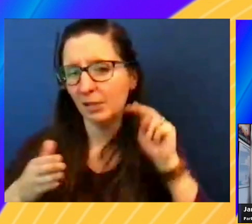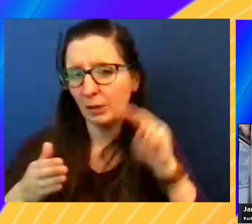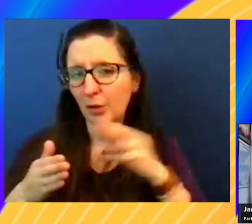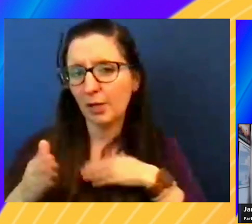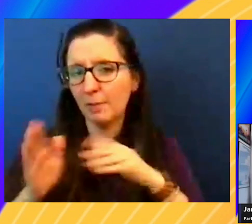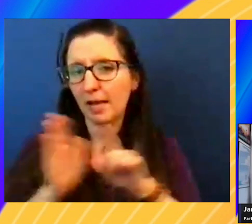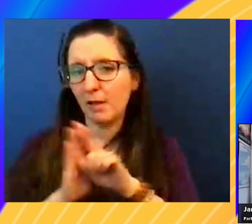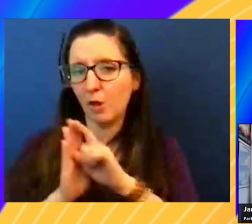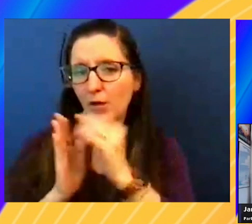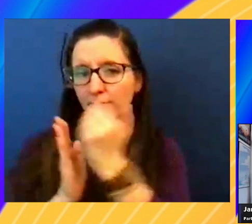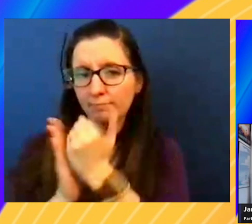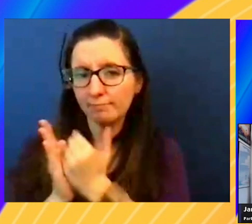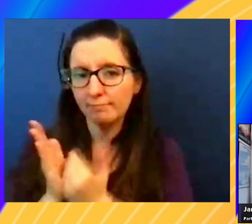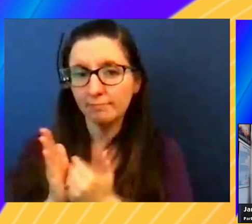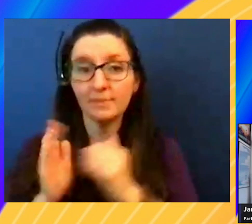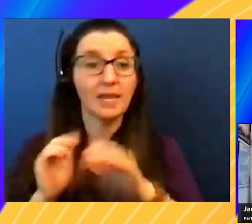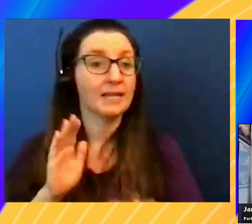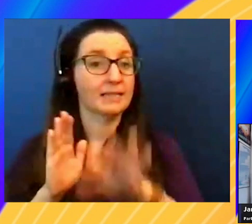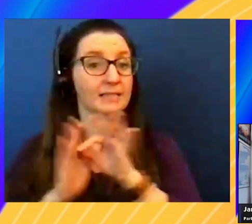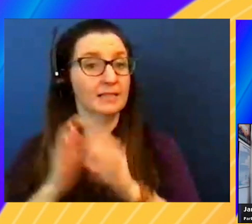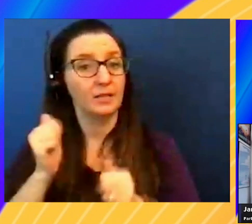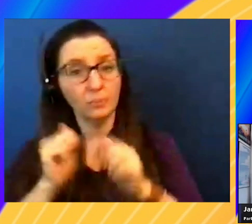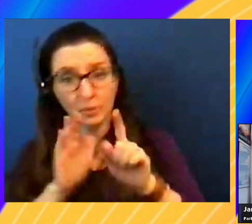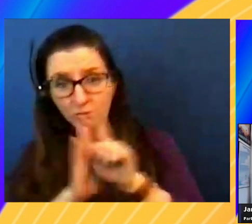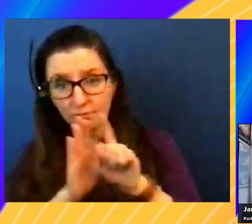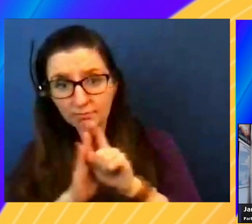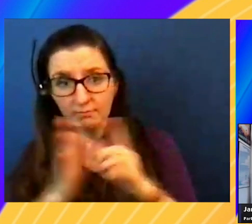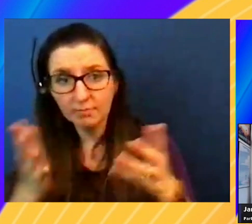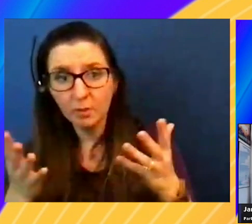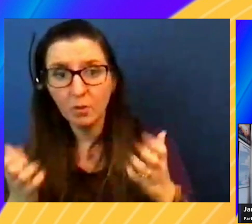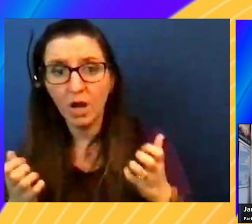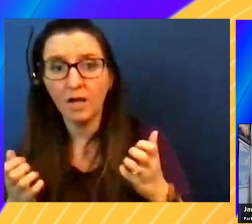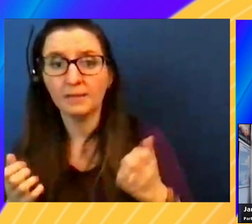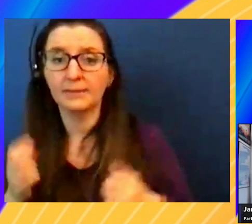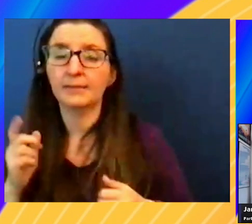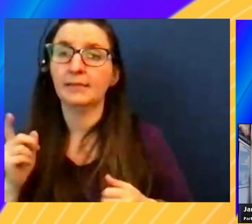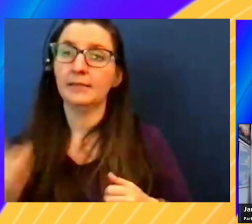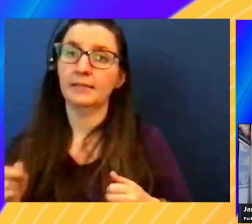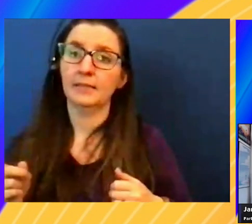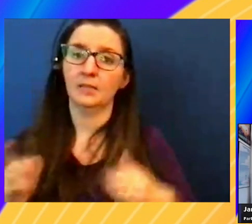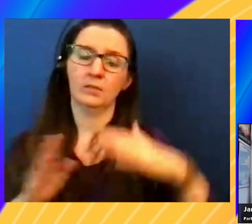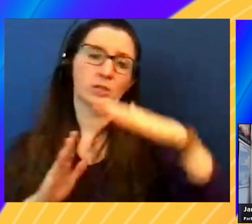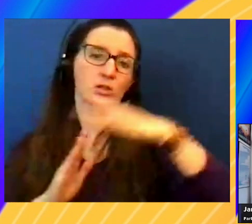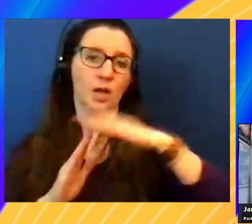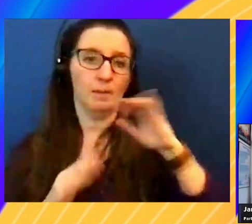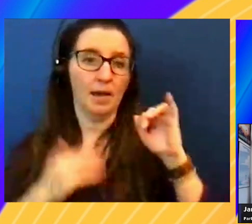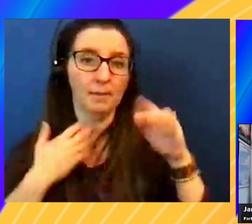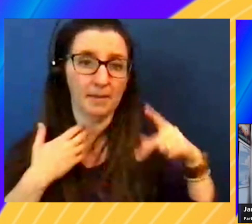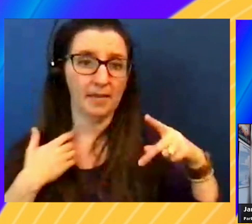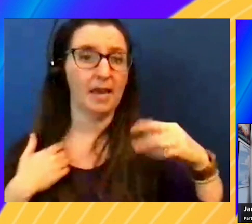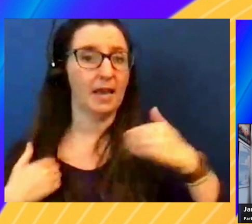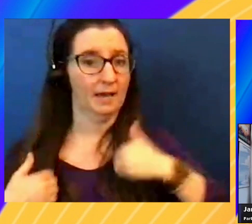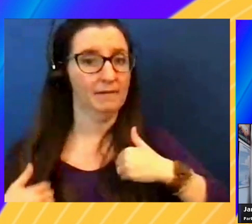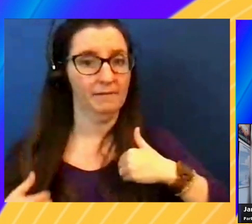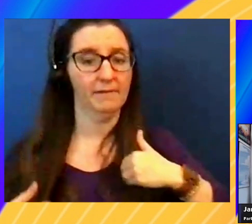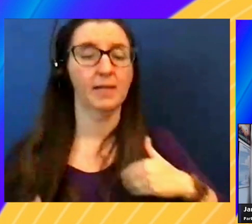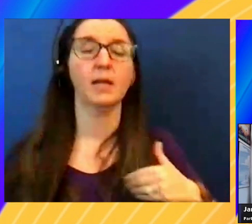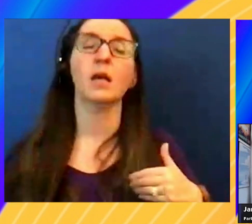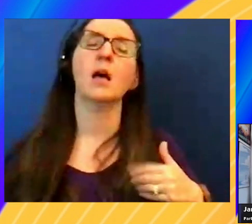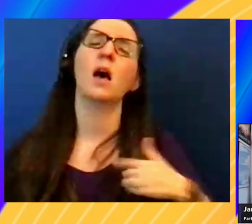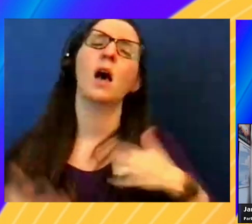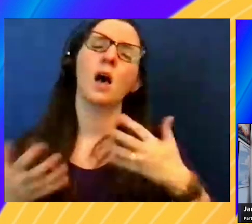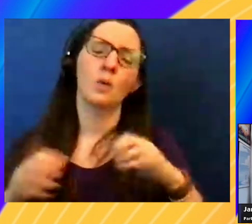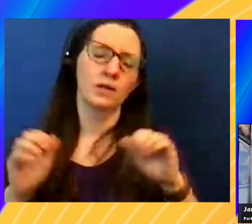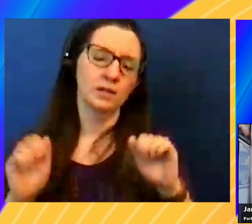you can select the alarm that you want, and I have one here for top IP, and I want to be able to go look into my